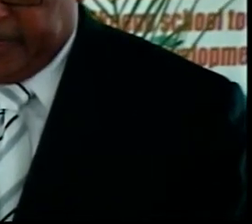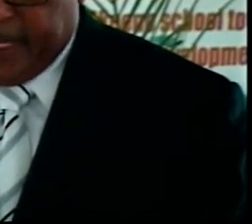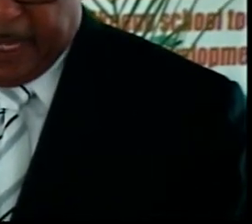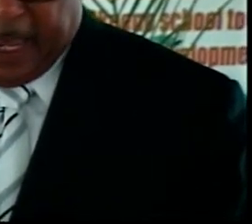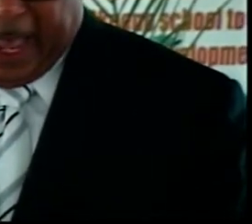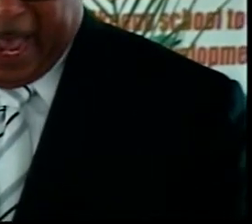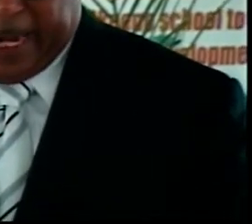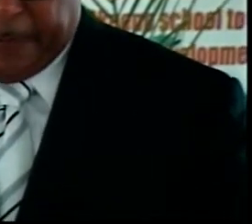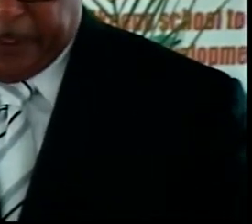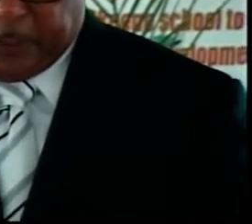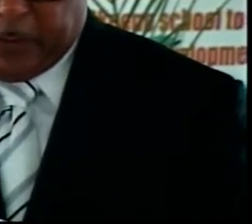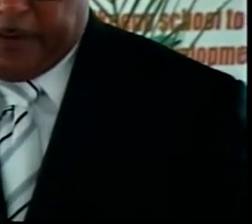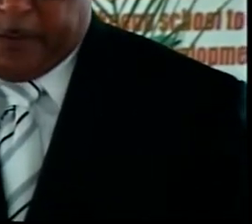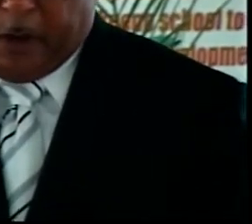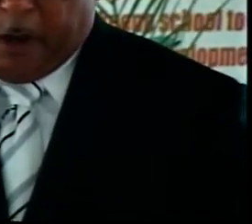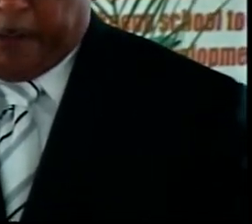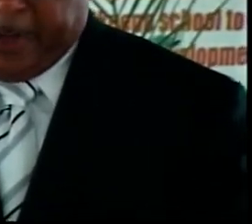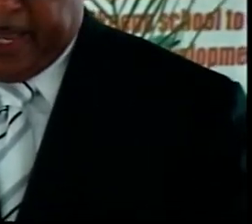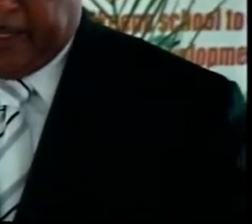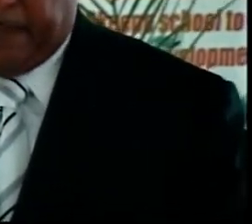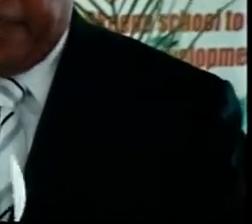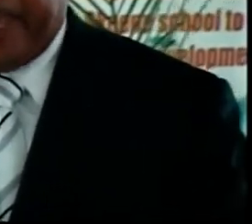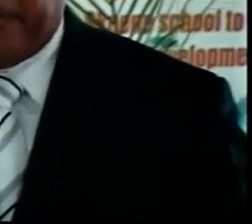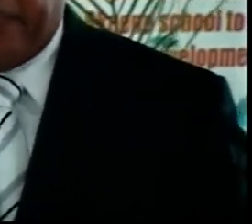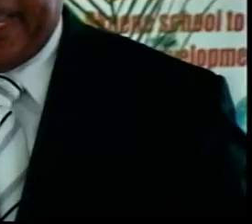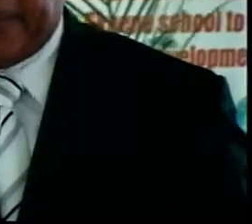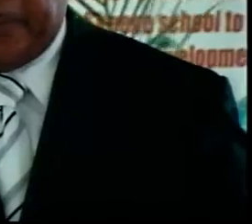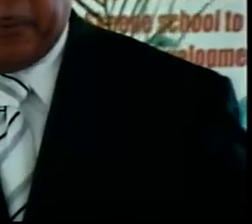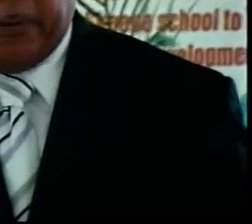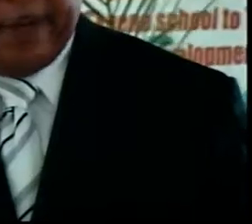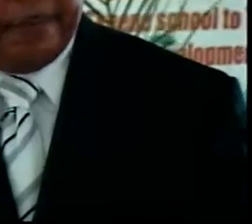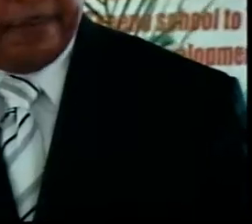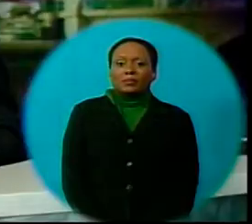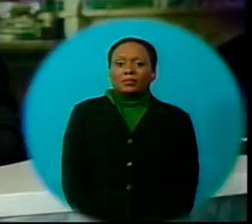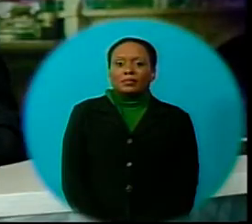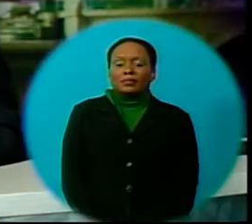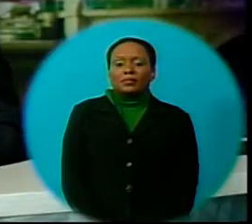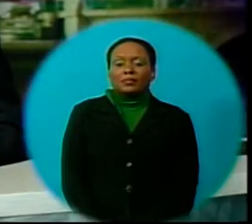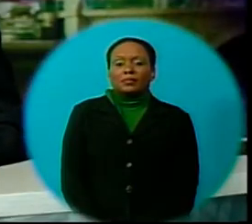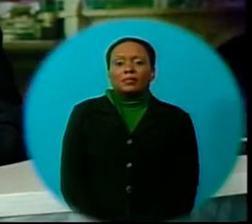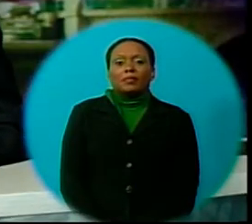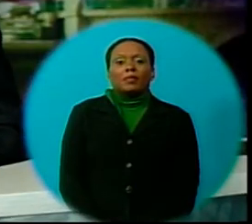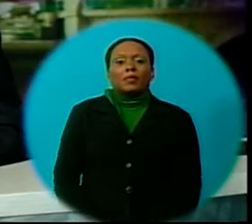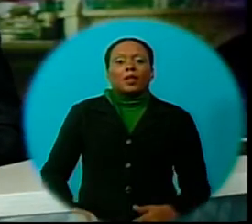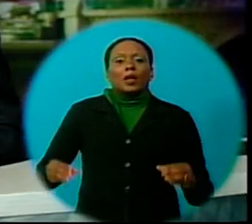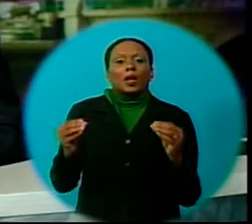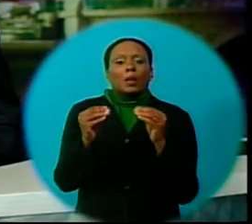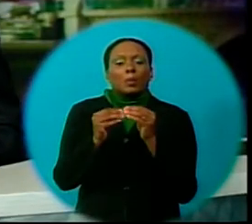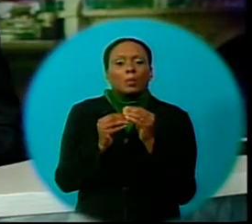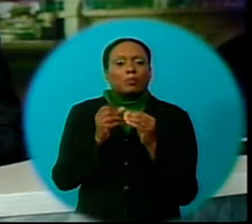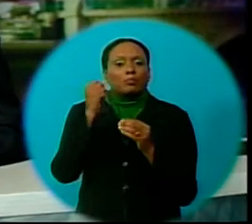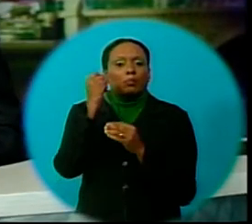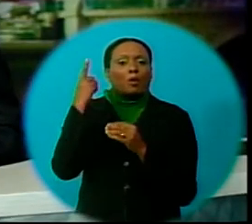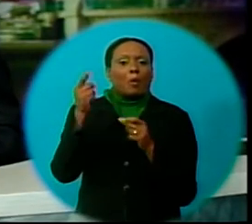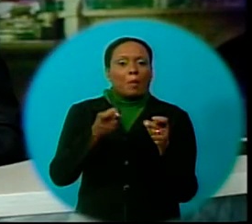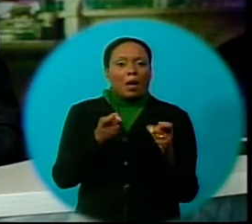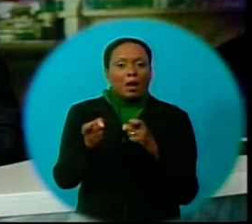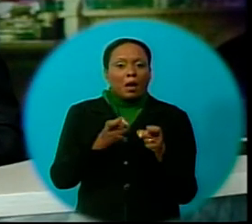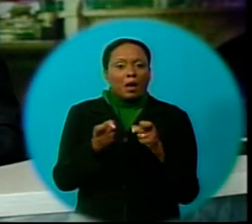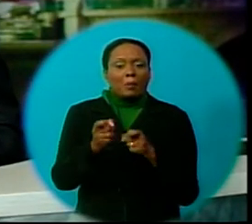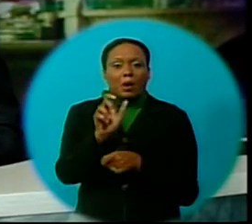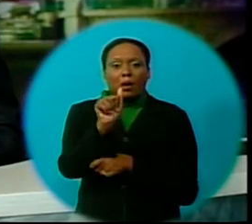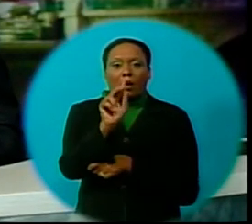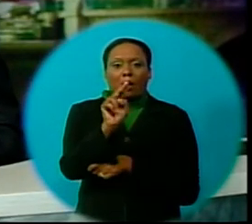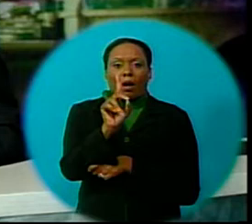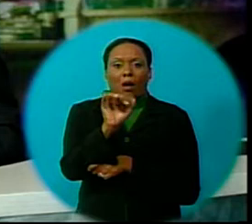and the pursuit of a more comprehensive main replacement program. A comprehensive management and operations audit